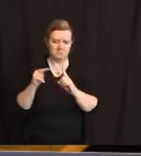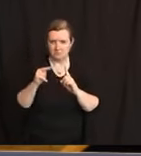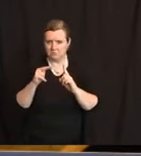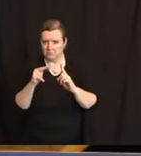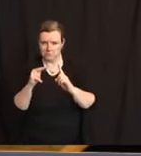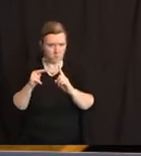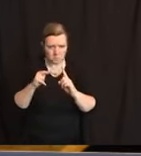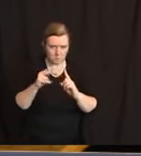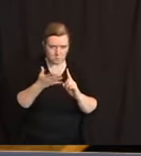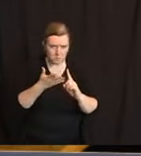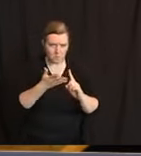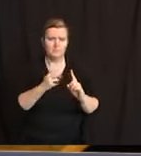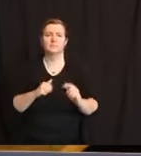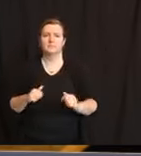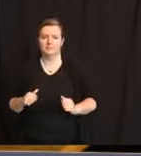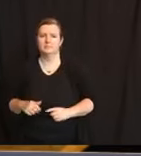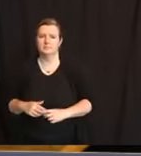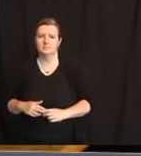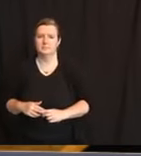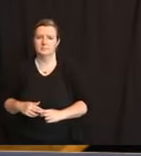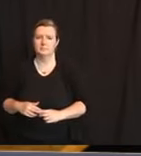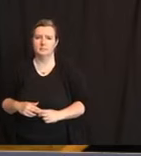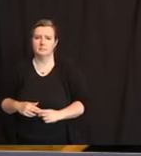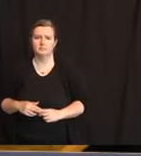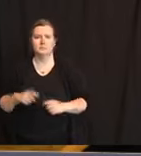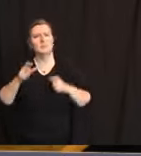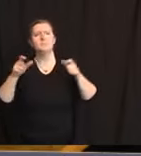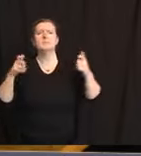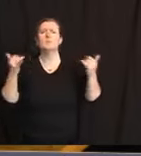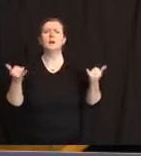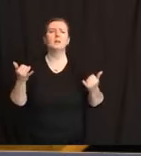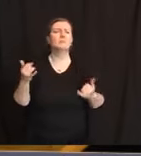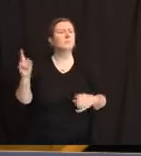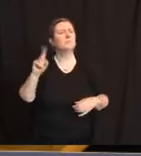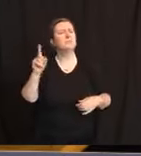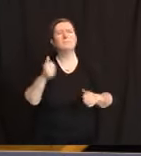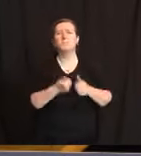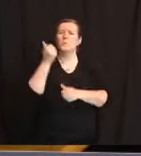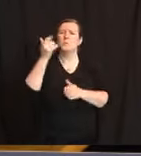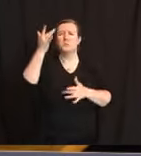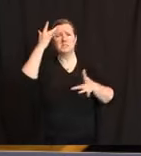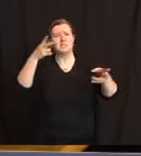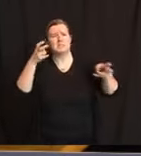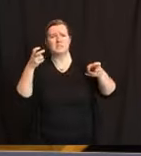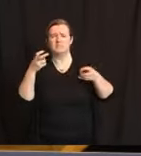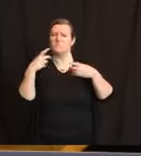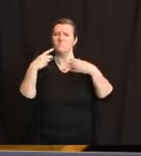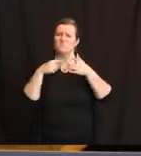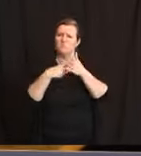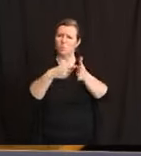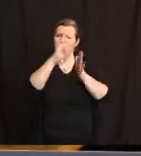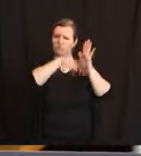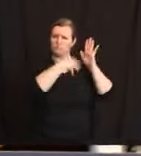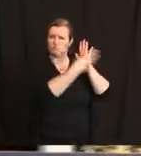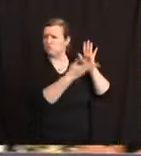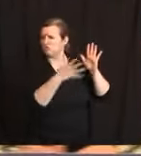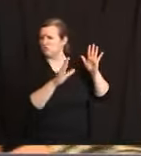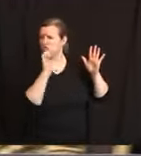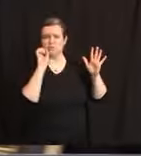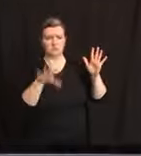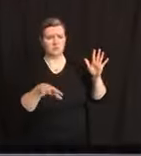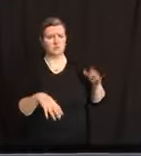What's that again? Do you know at this point how and where people are getting sick? I think we gave you the chart in terms of the regions, at least. I mean, where they're coming from. I